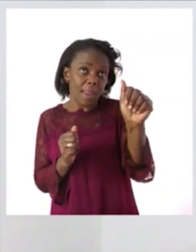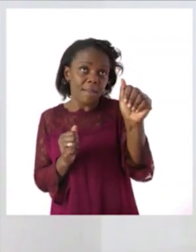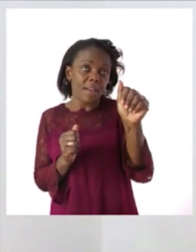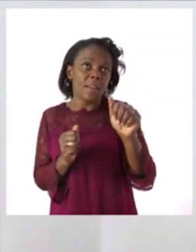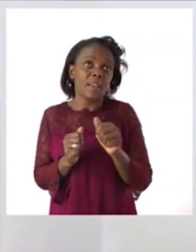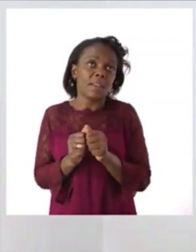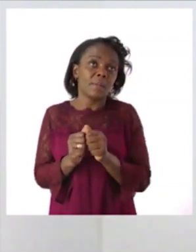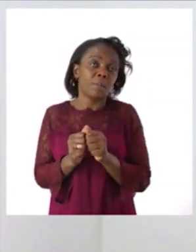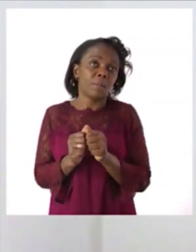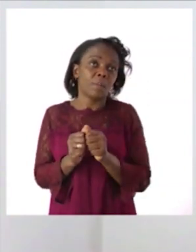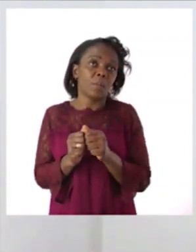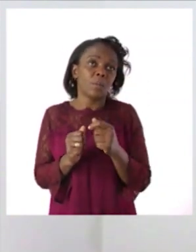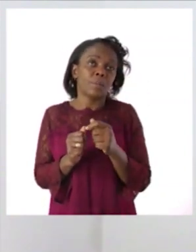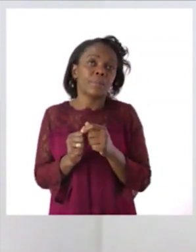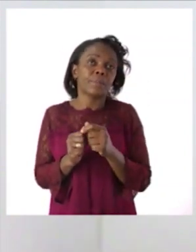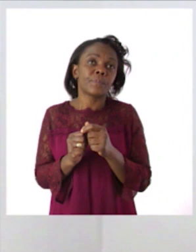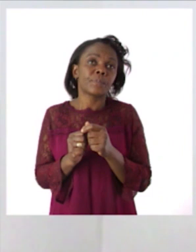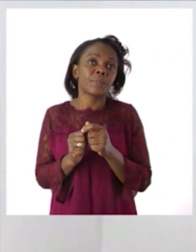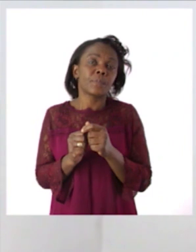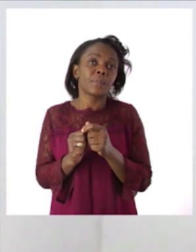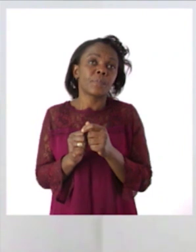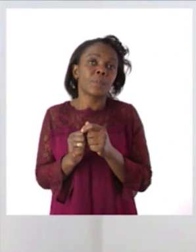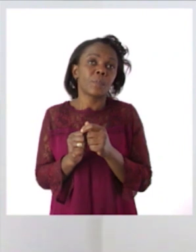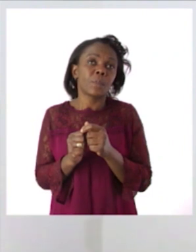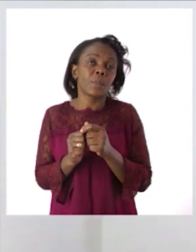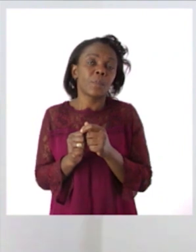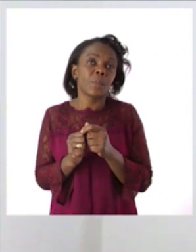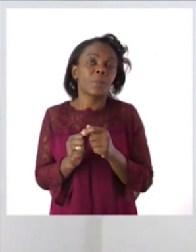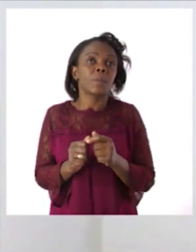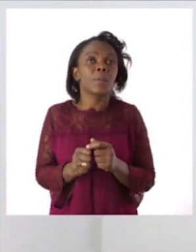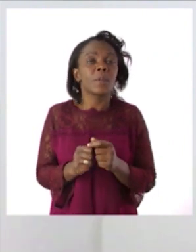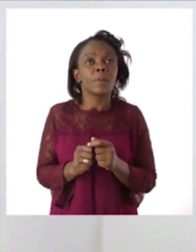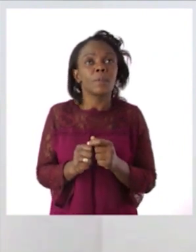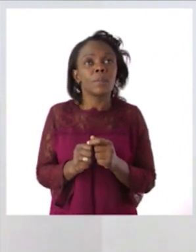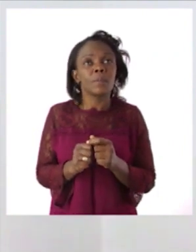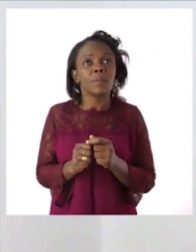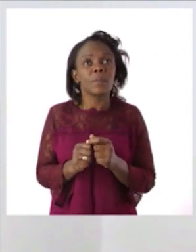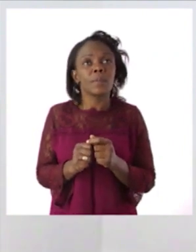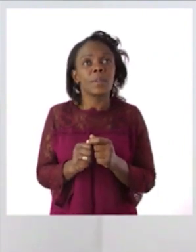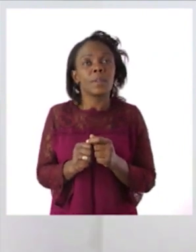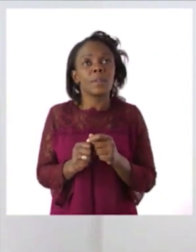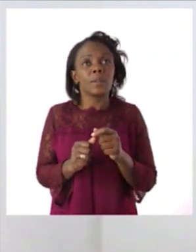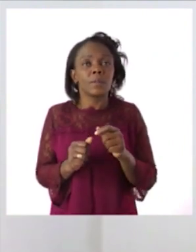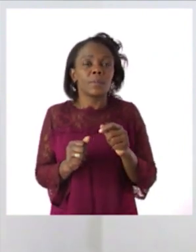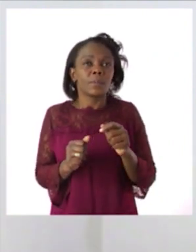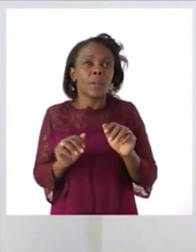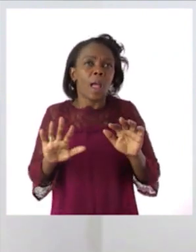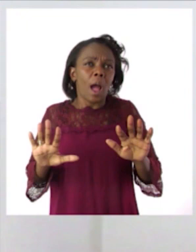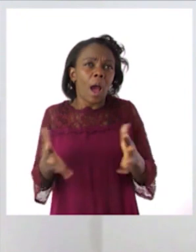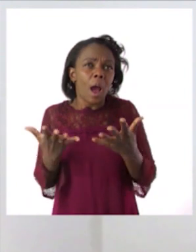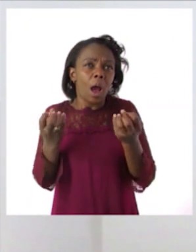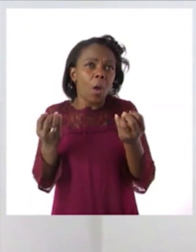apple. It's standing alone. So we are counting them separately. So yesterday. How many